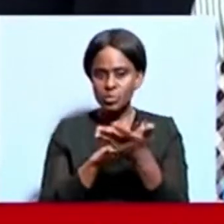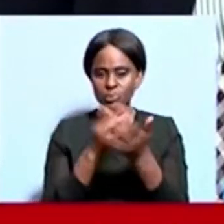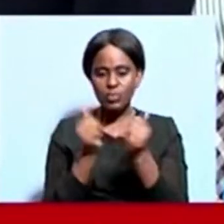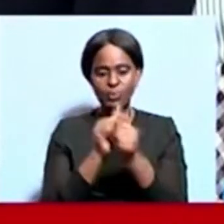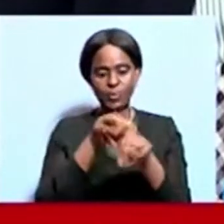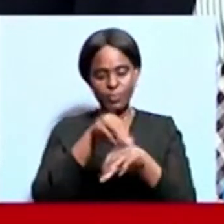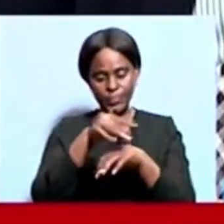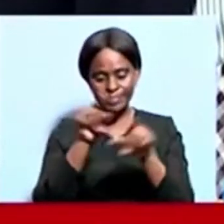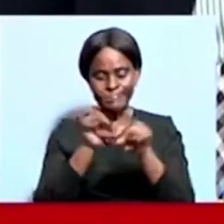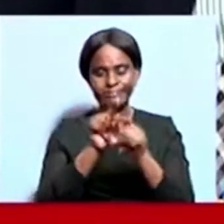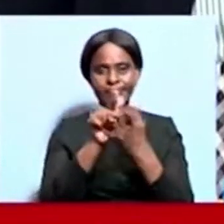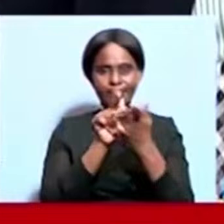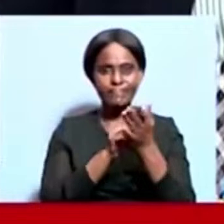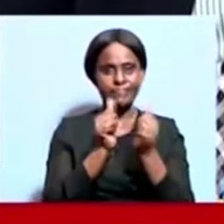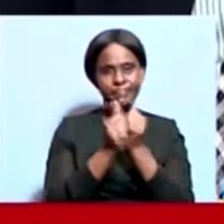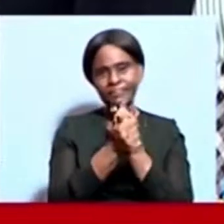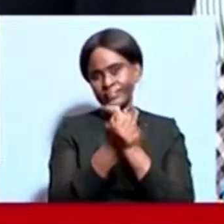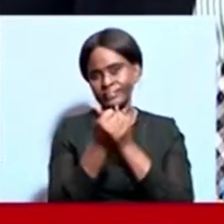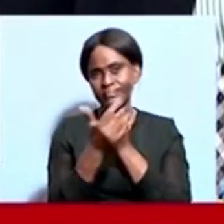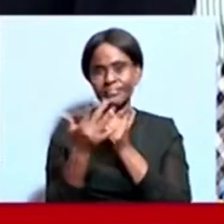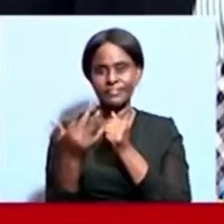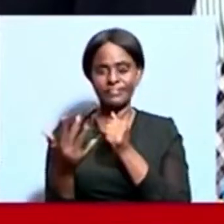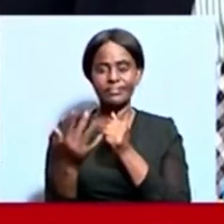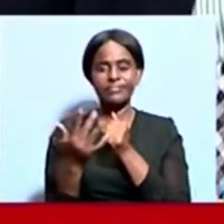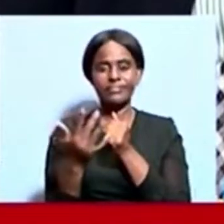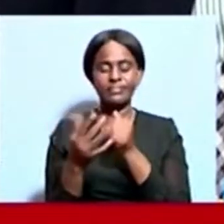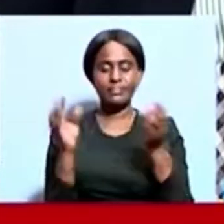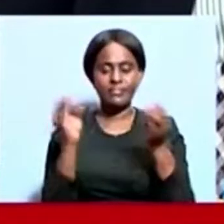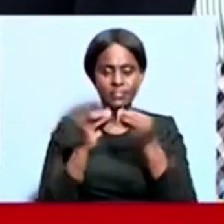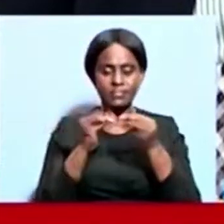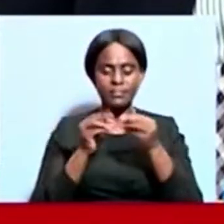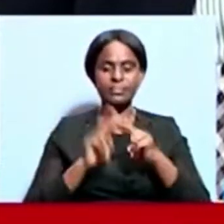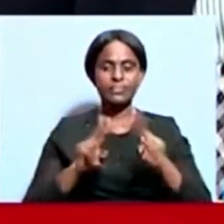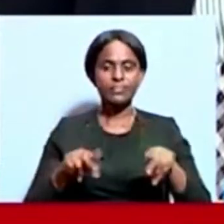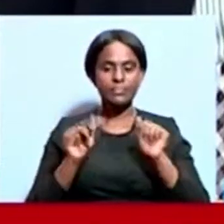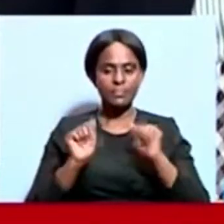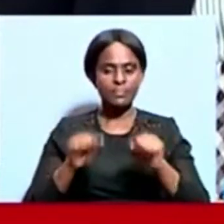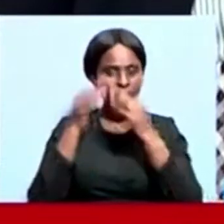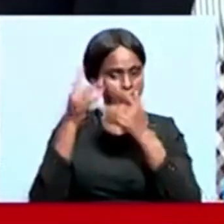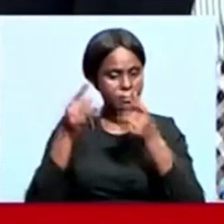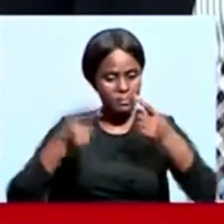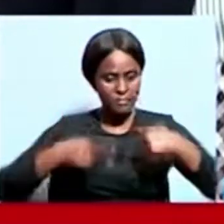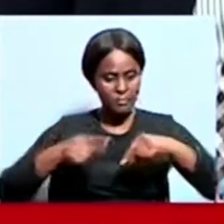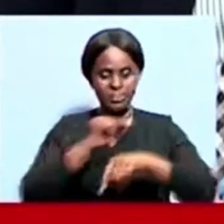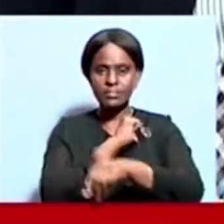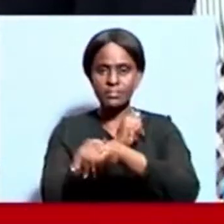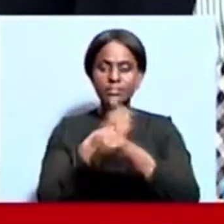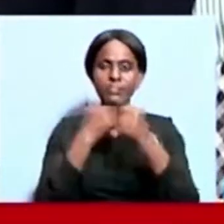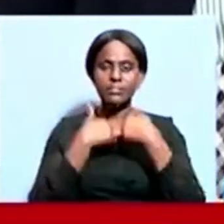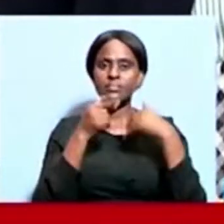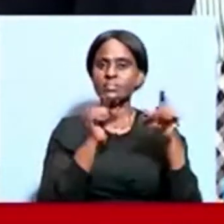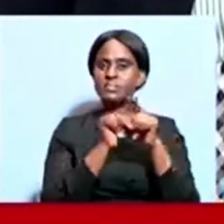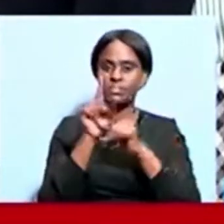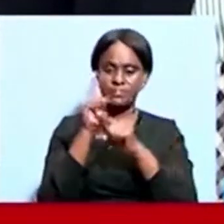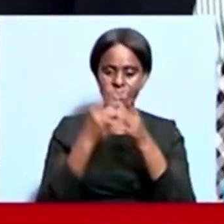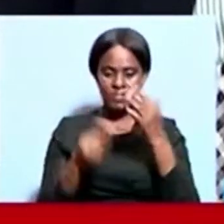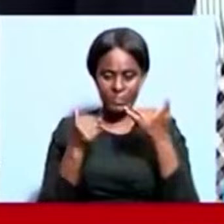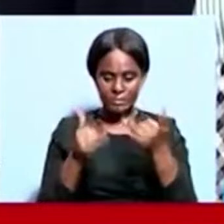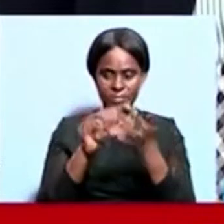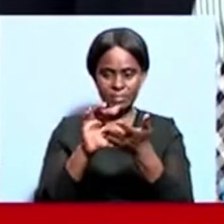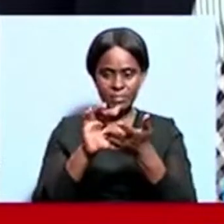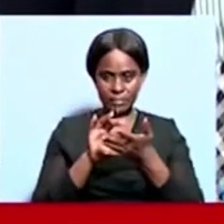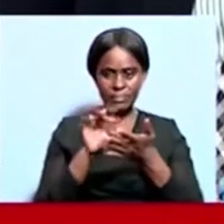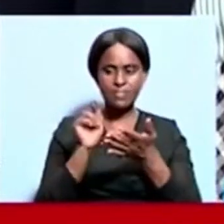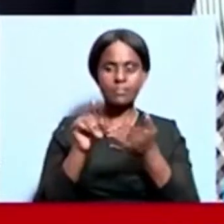the Act and other regulations. Further, Chair, you may wish to know that the local authority has also, in the meantime, borrowed